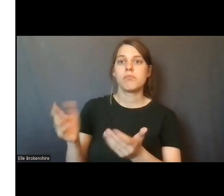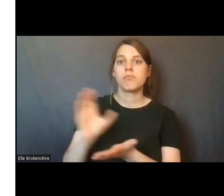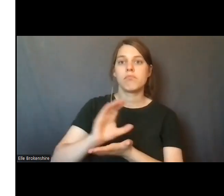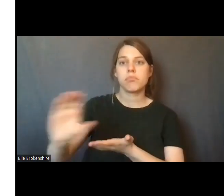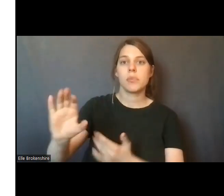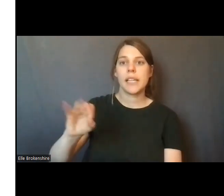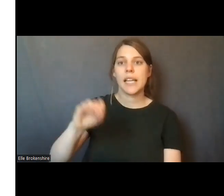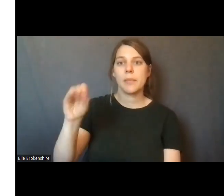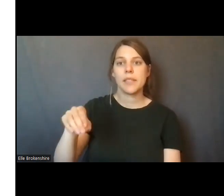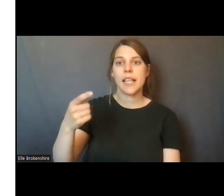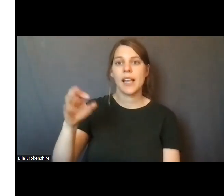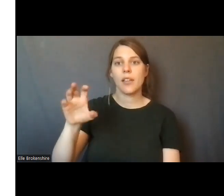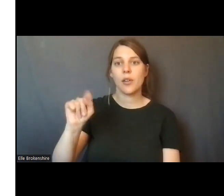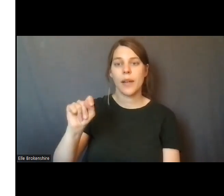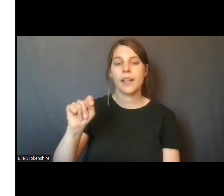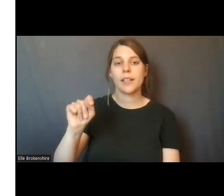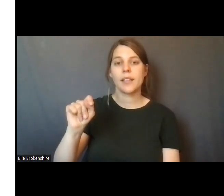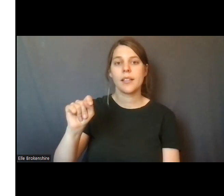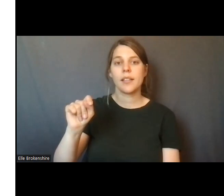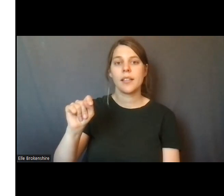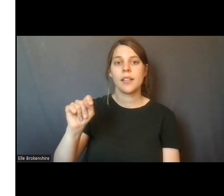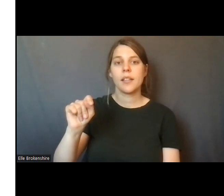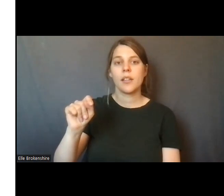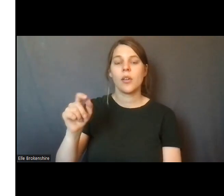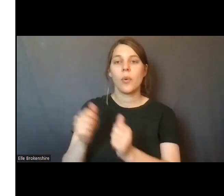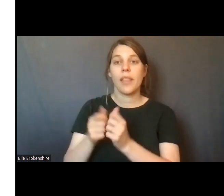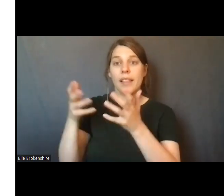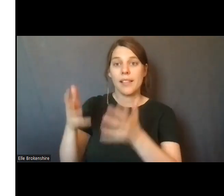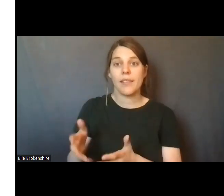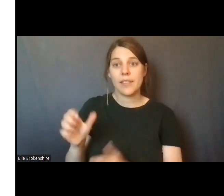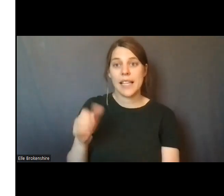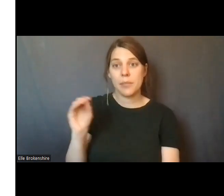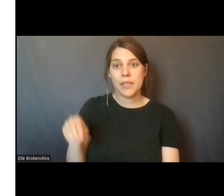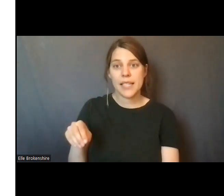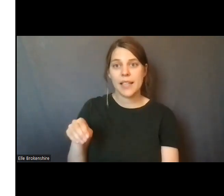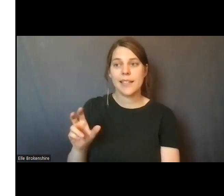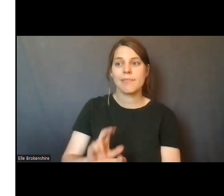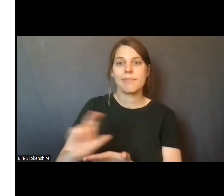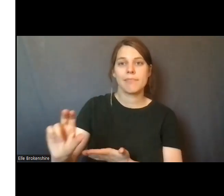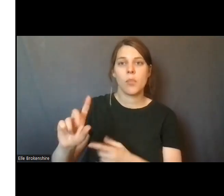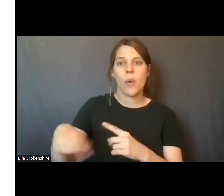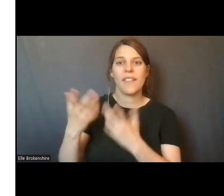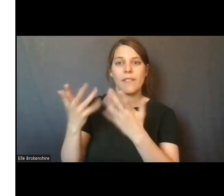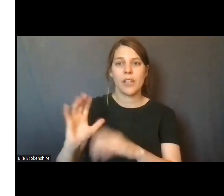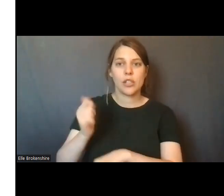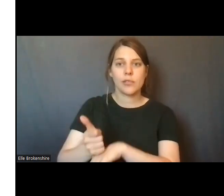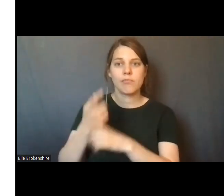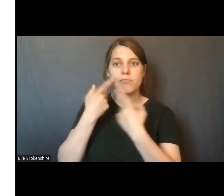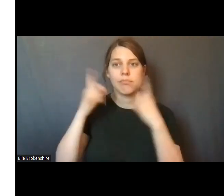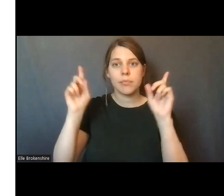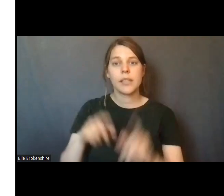grant of the contract, with the remaining 10% coming at the end of the project. This will come